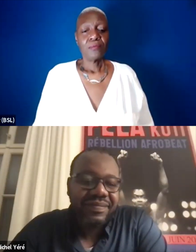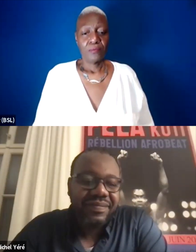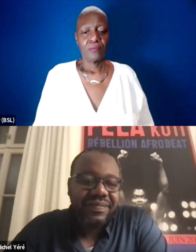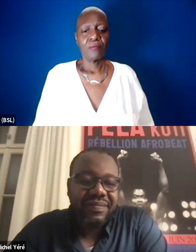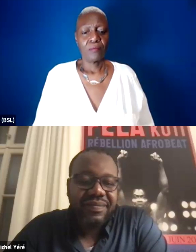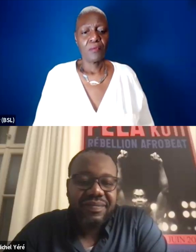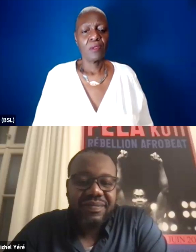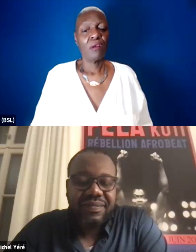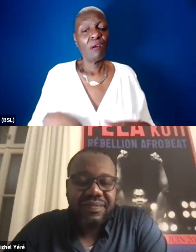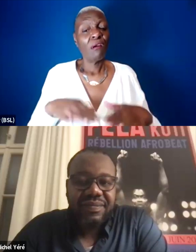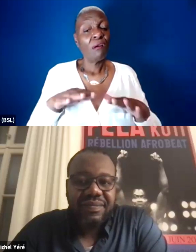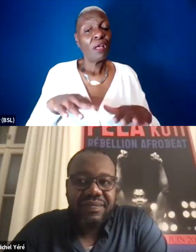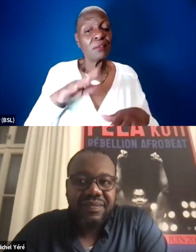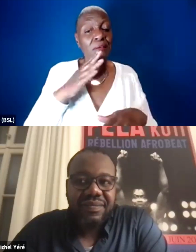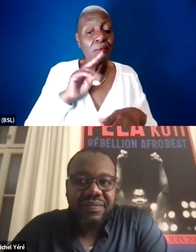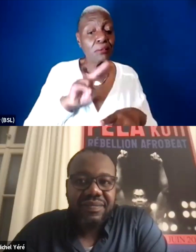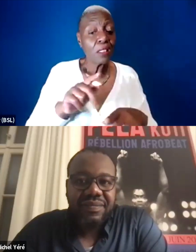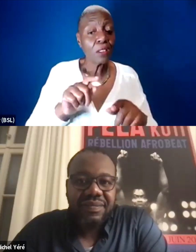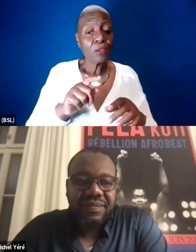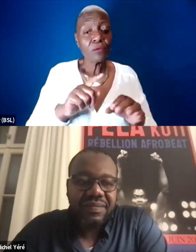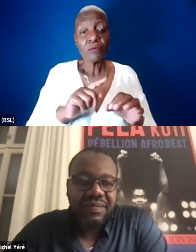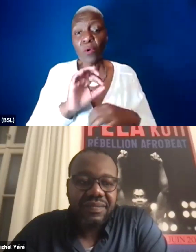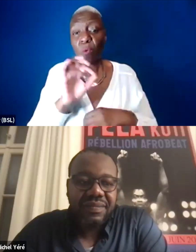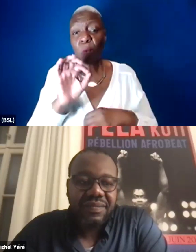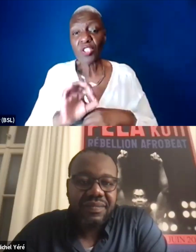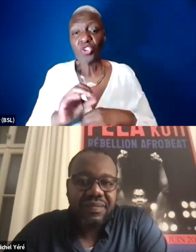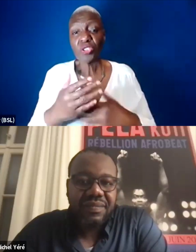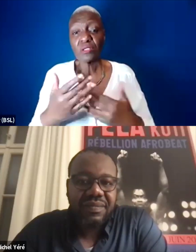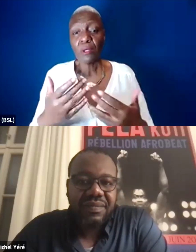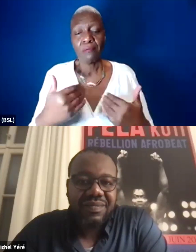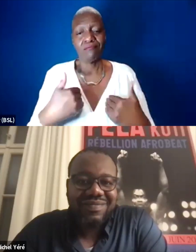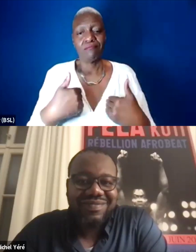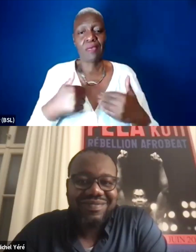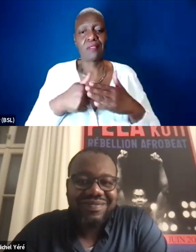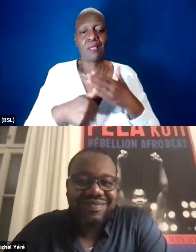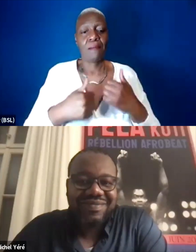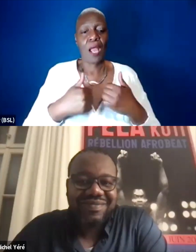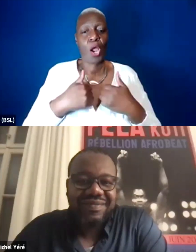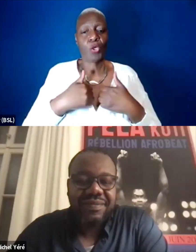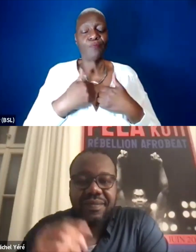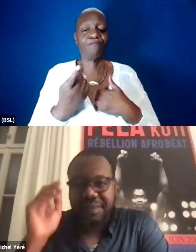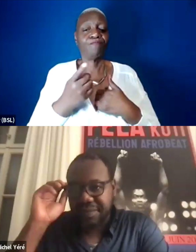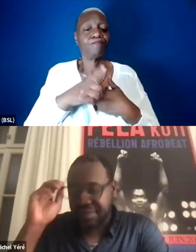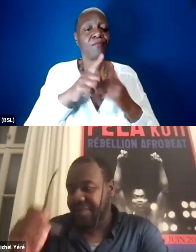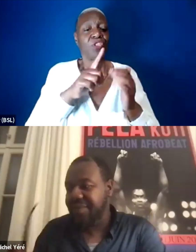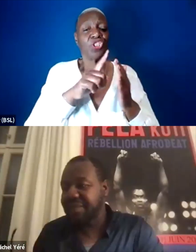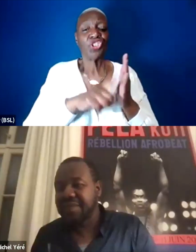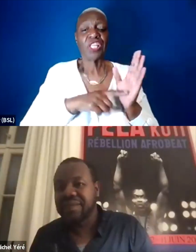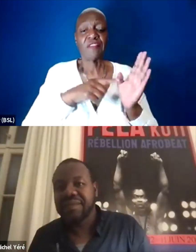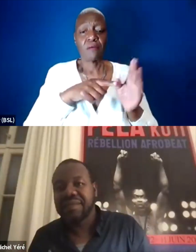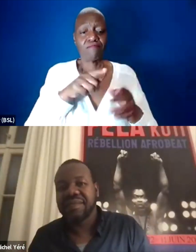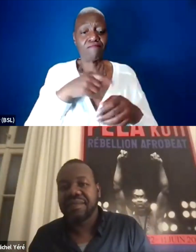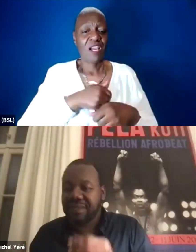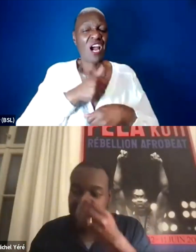If there aren't any questions, I'm going to start with mine. Jennifer, I know that you're